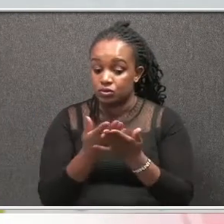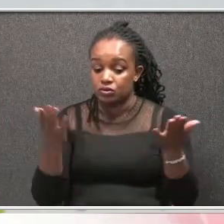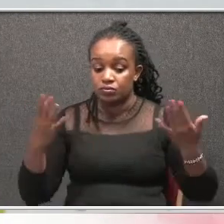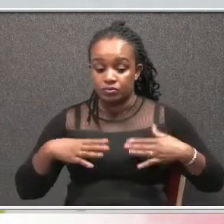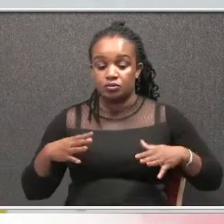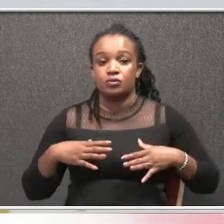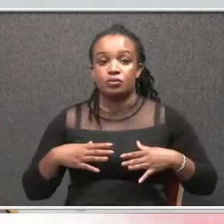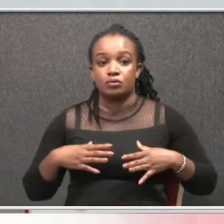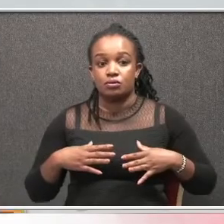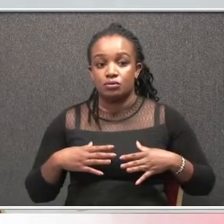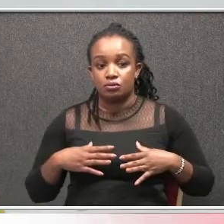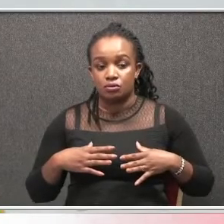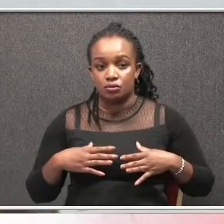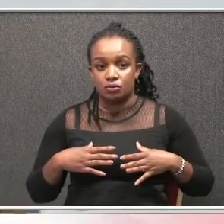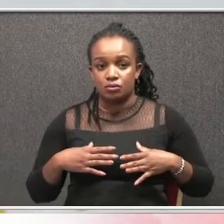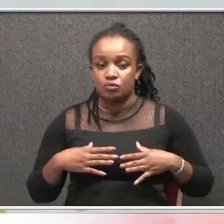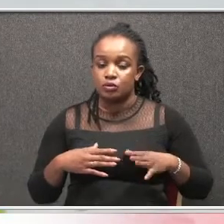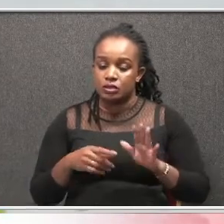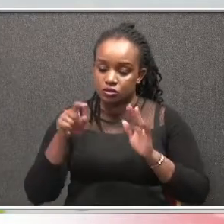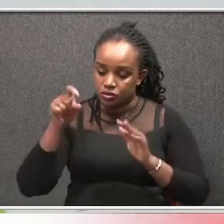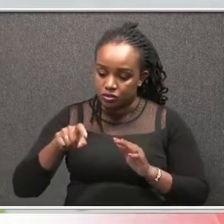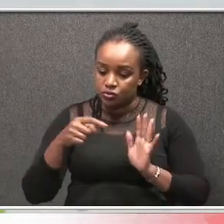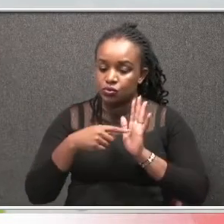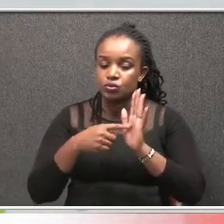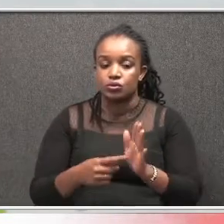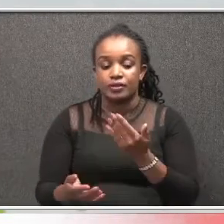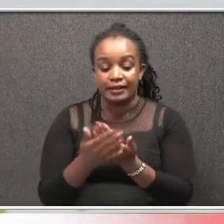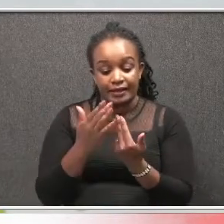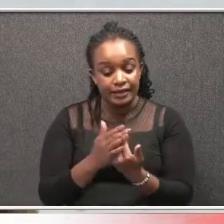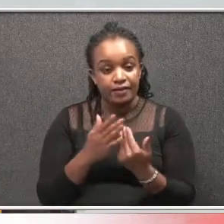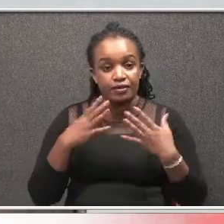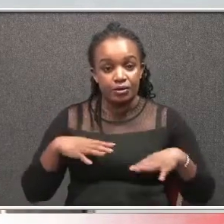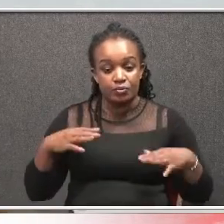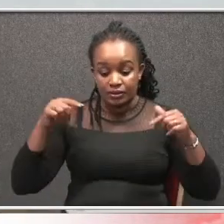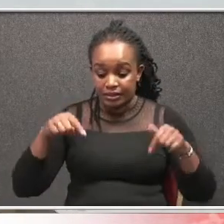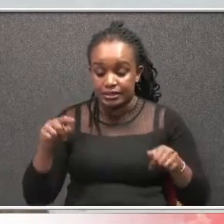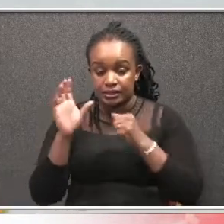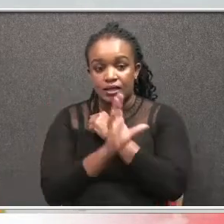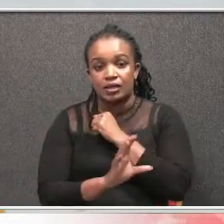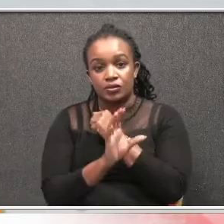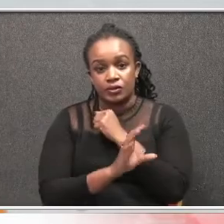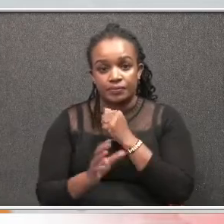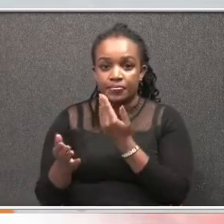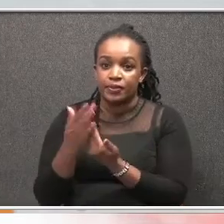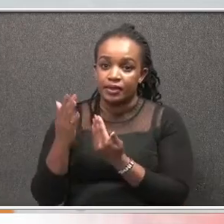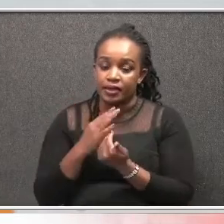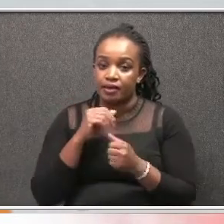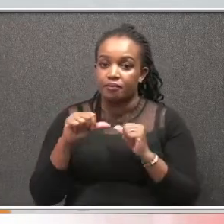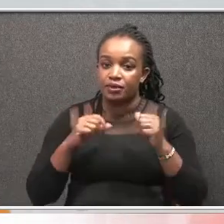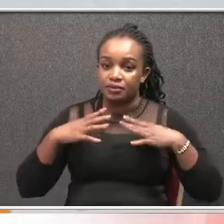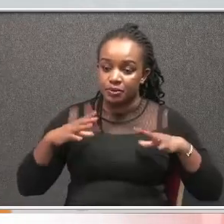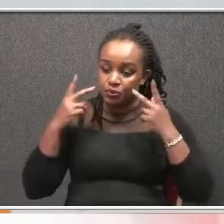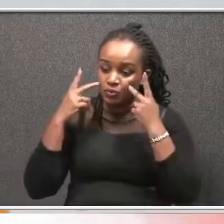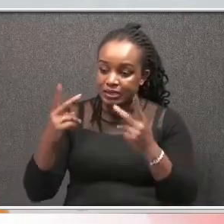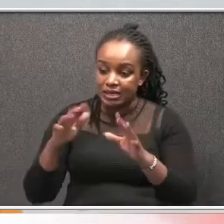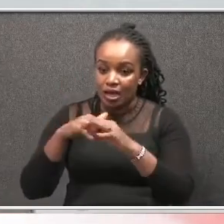same neglect we show for the most vulnerable people in this country. We only care about the people we see out there. We